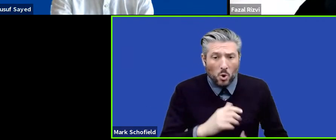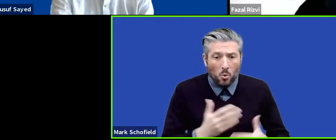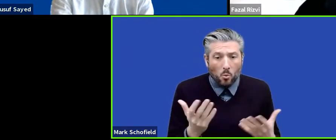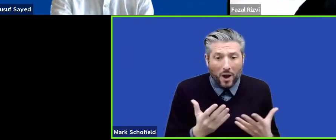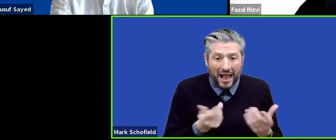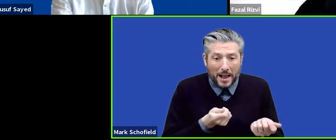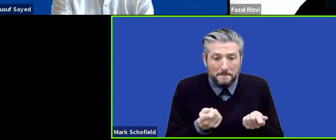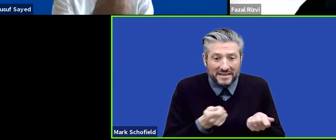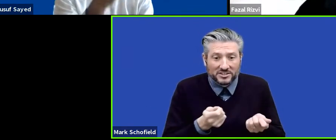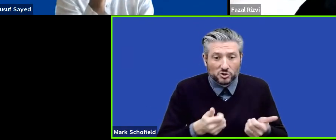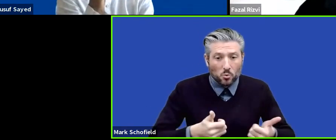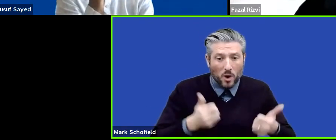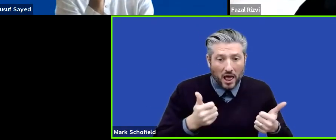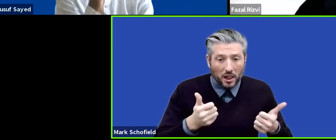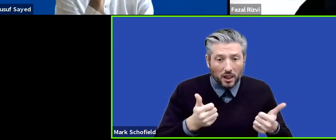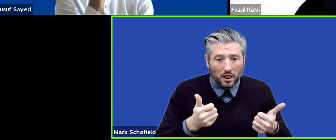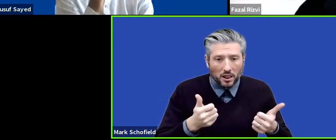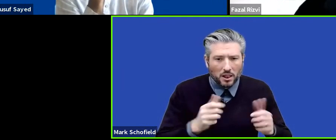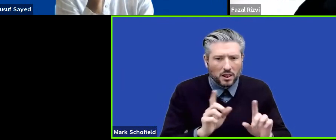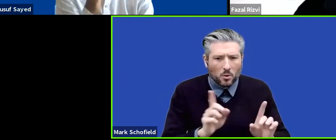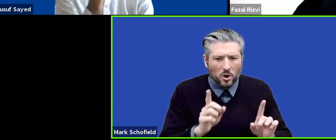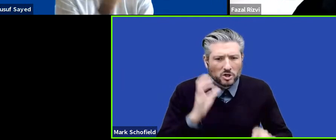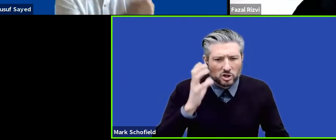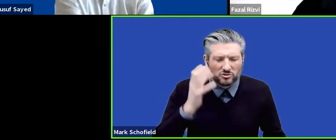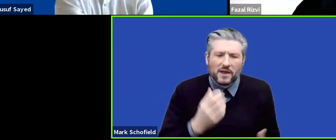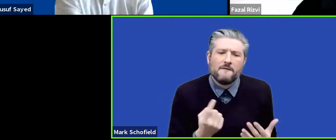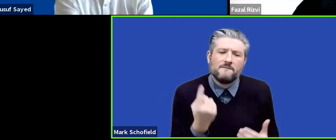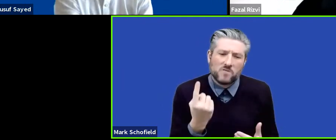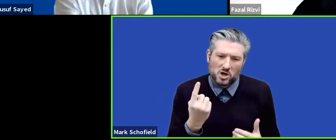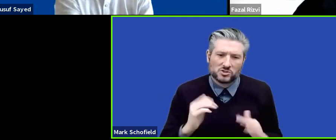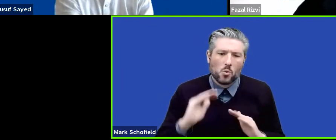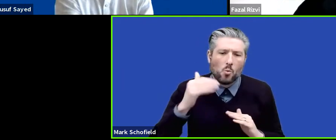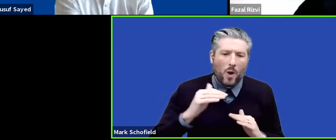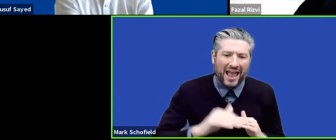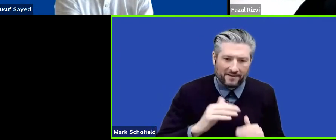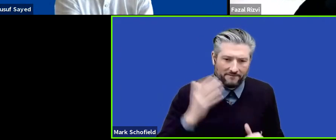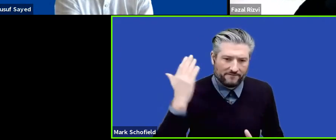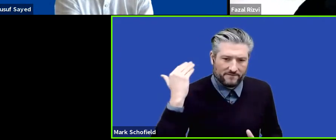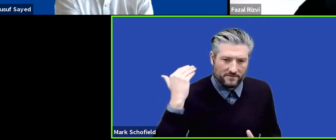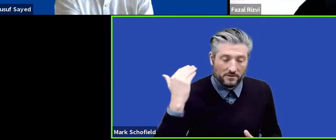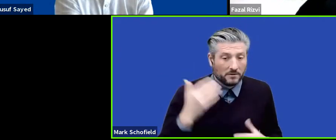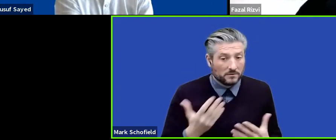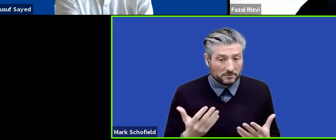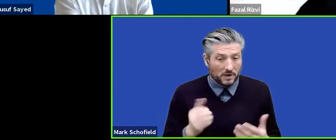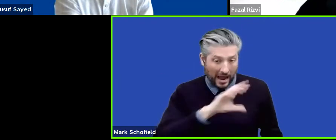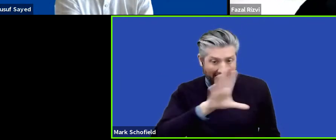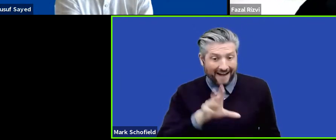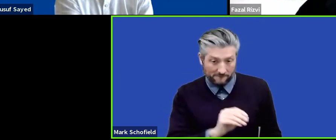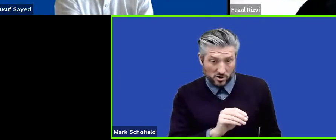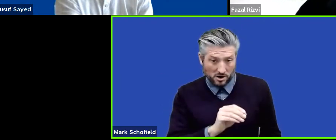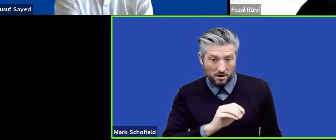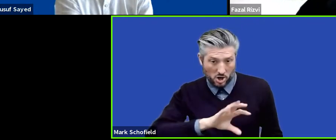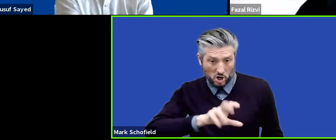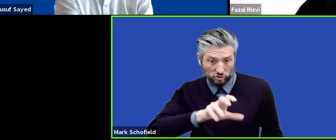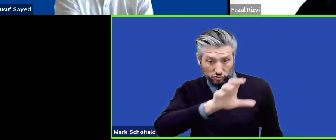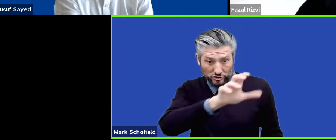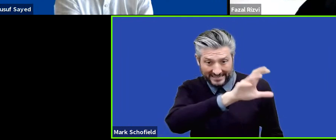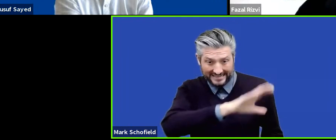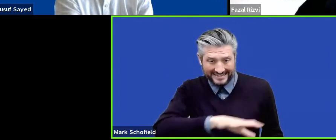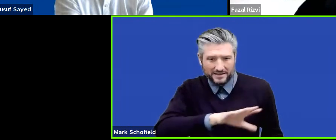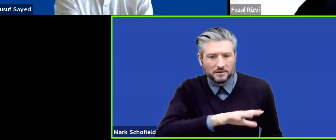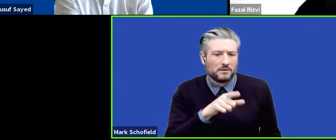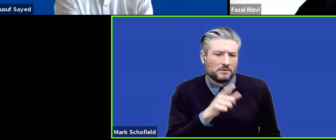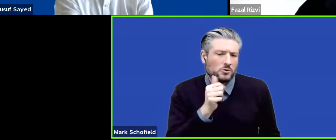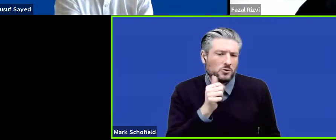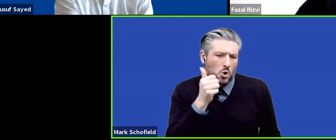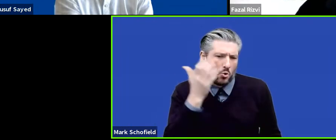initially anyway, during the first wave, were the countries in Africa with the experience of Ebola. And as a